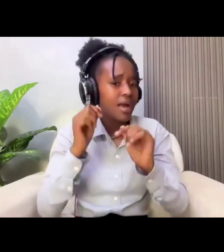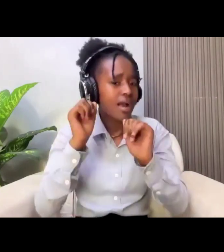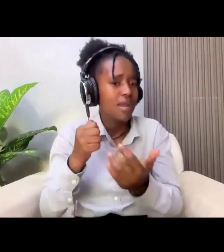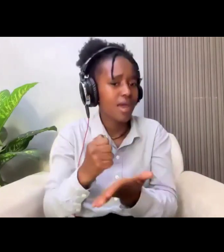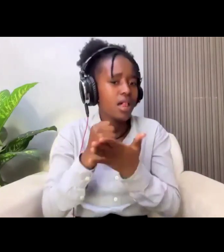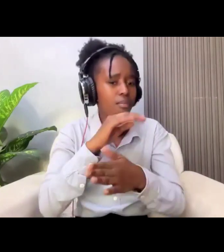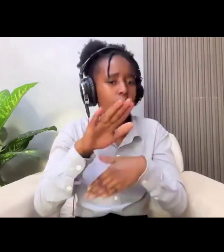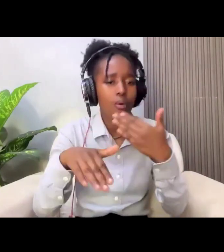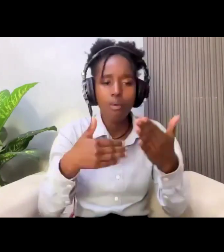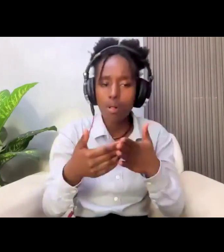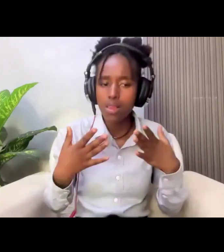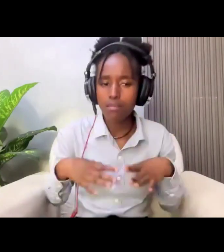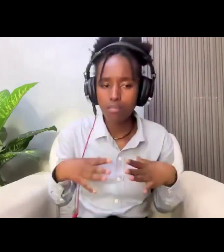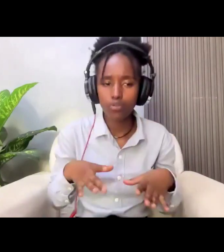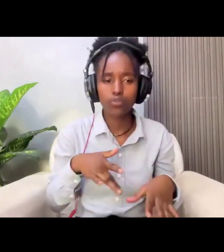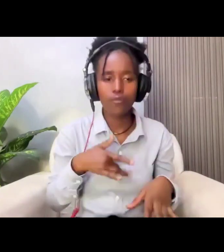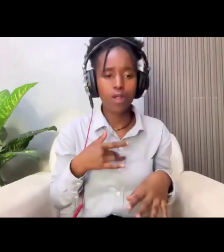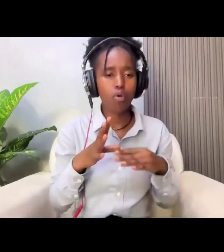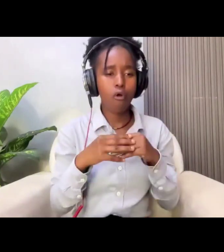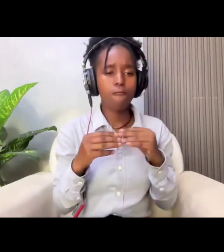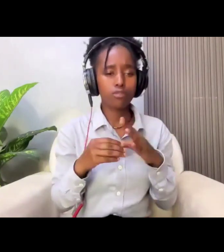comfortable being themselves,